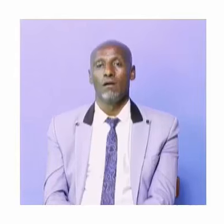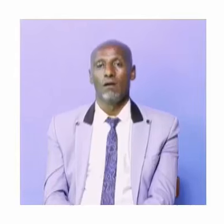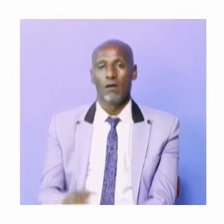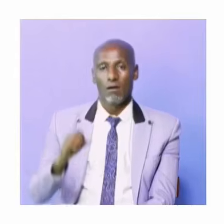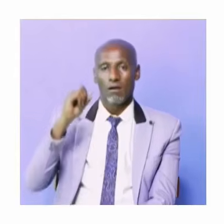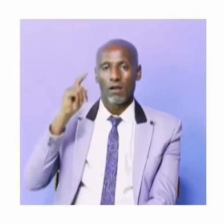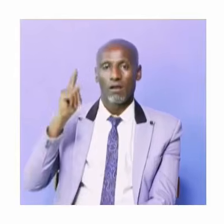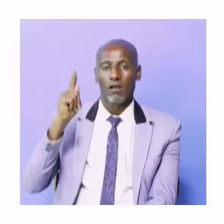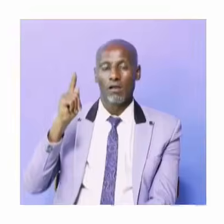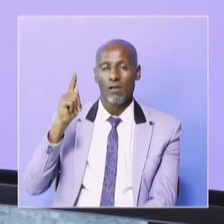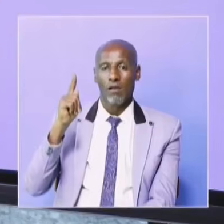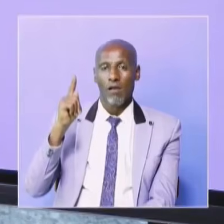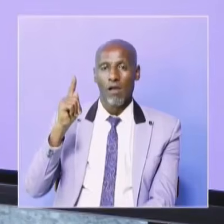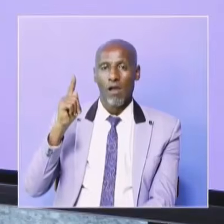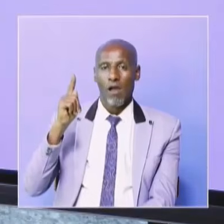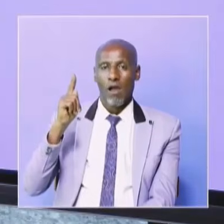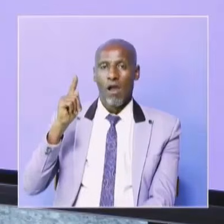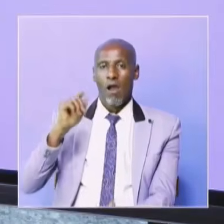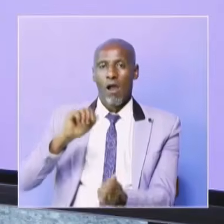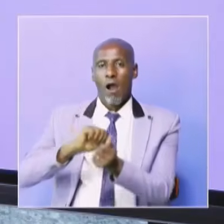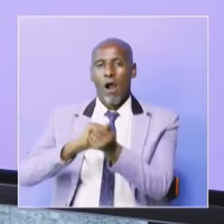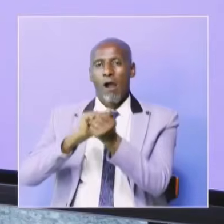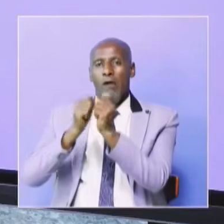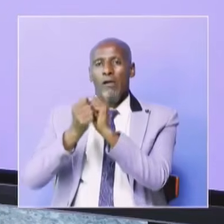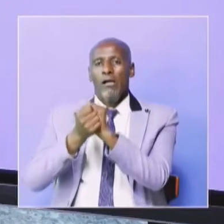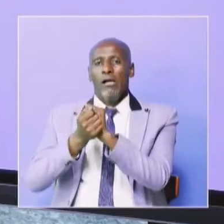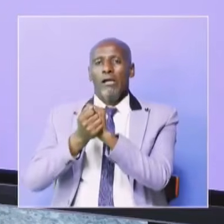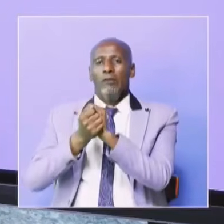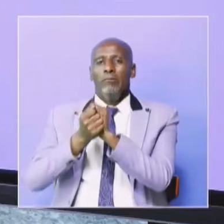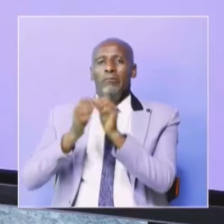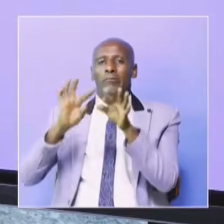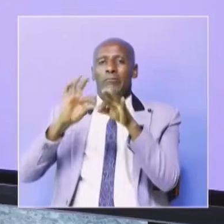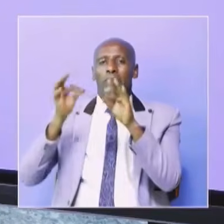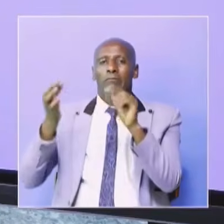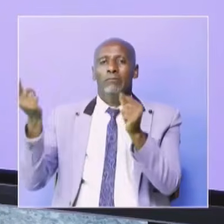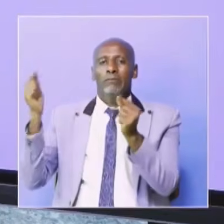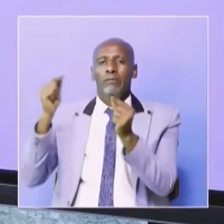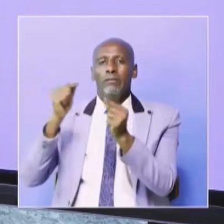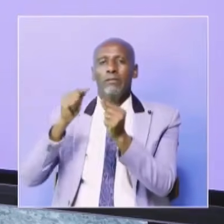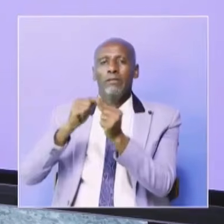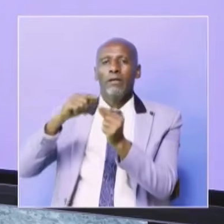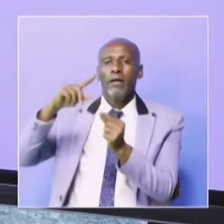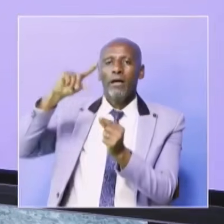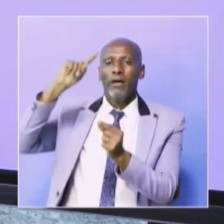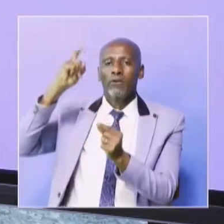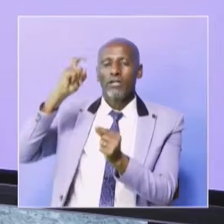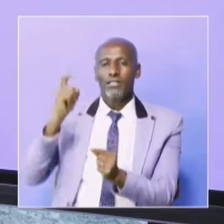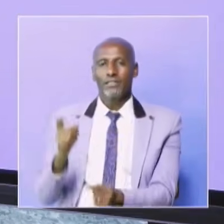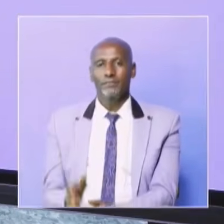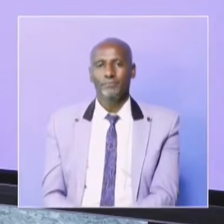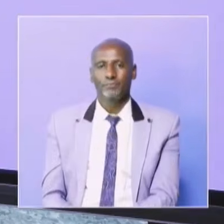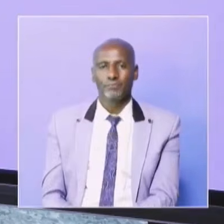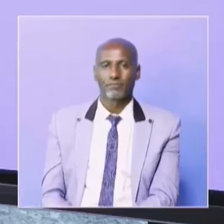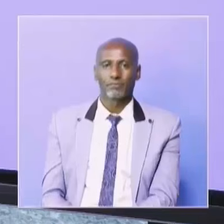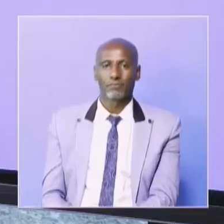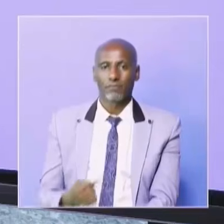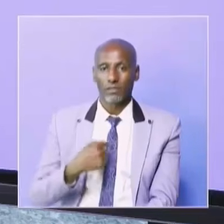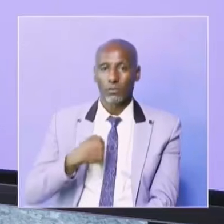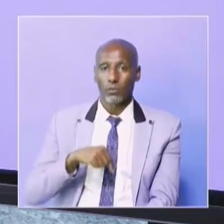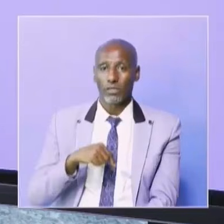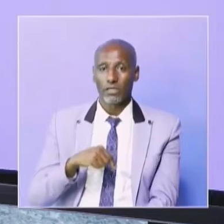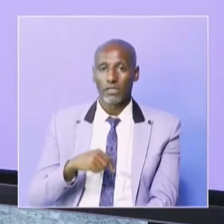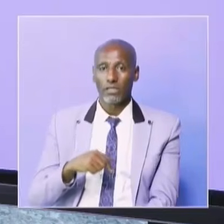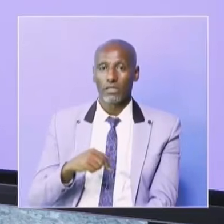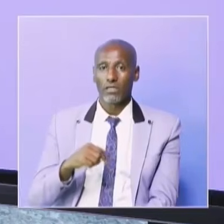Okay, now we're going to change sentences into question. Remember, still we don't have what? We don't have a helping